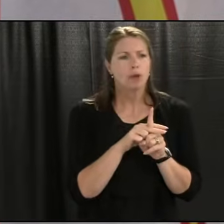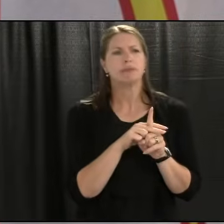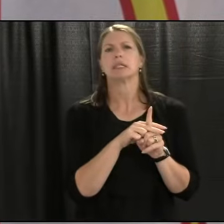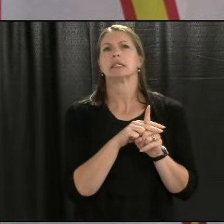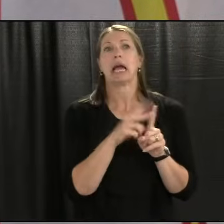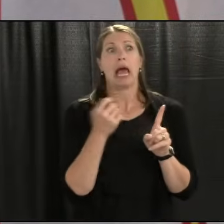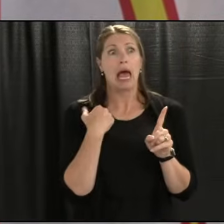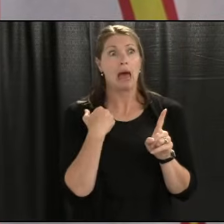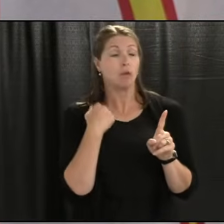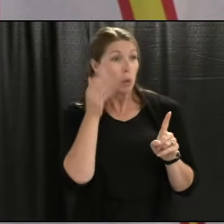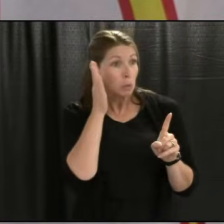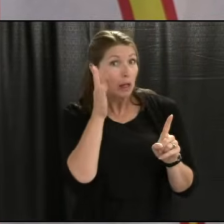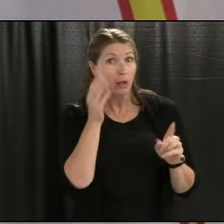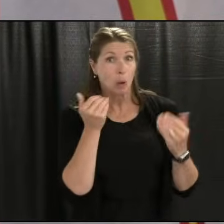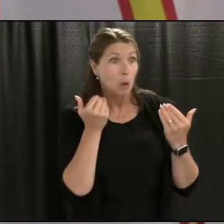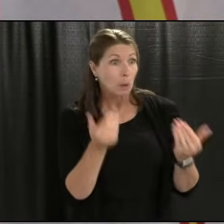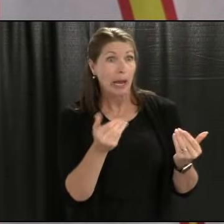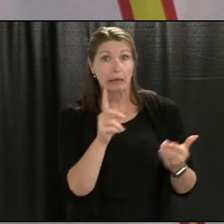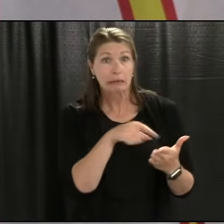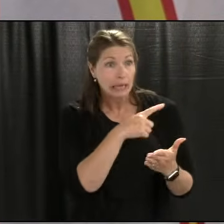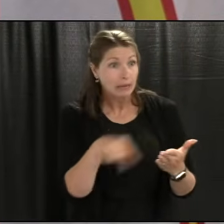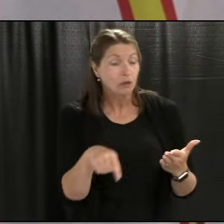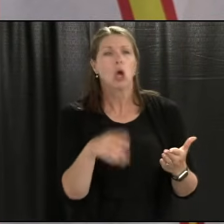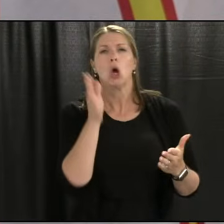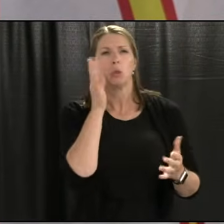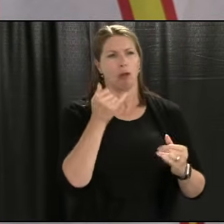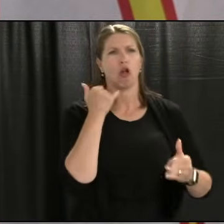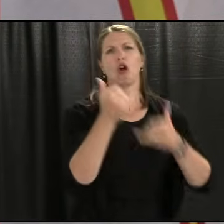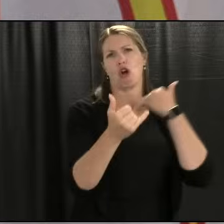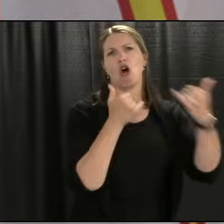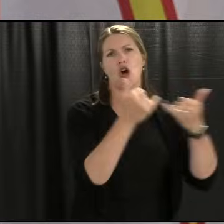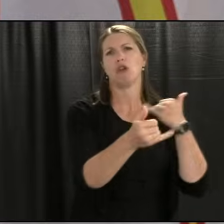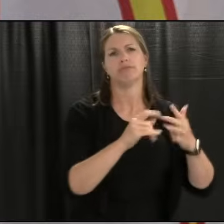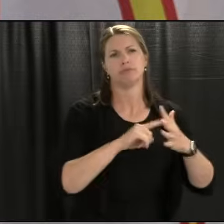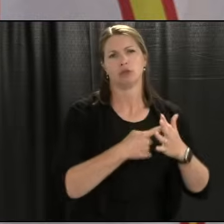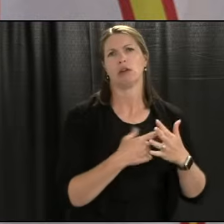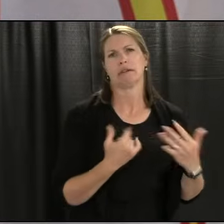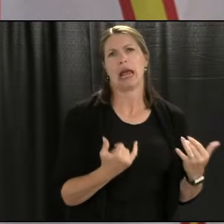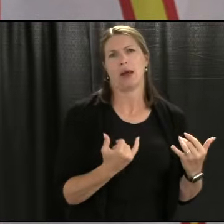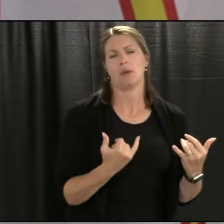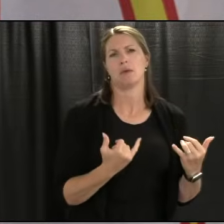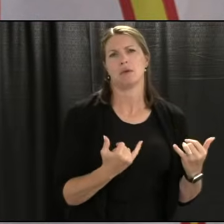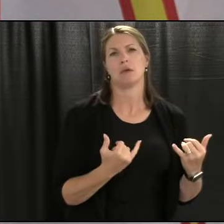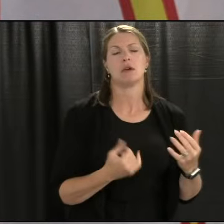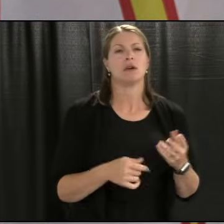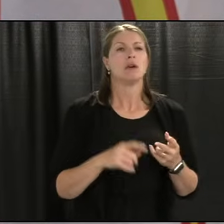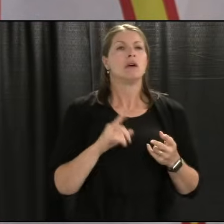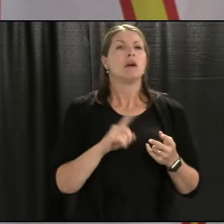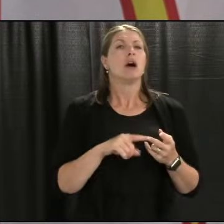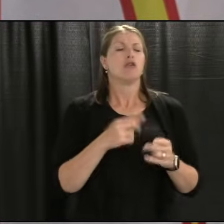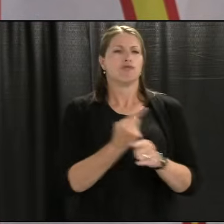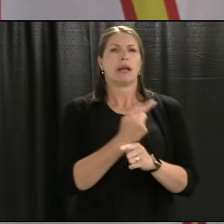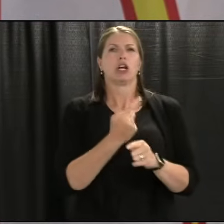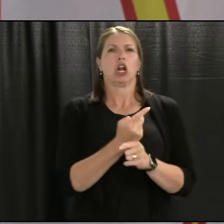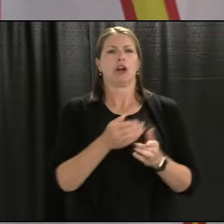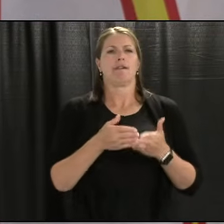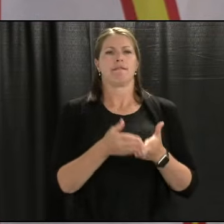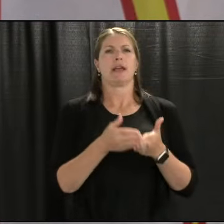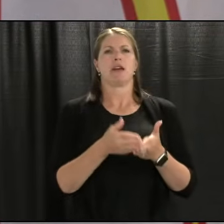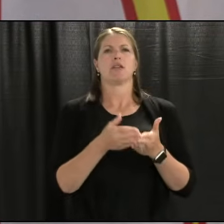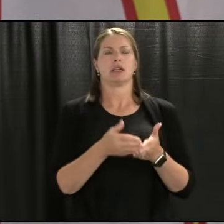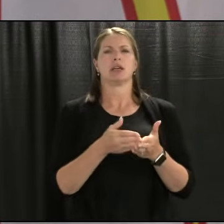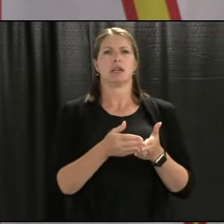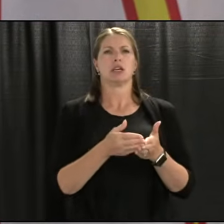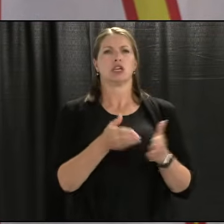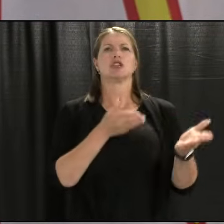for that call, and they'll work through you with regards to your healthcare needs. And regular ferry service has returned there today. It will be a load